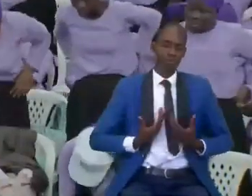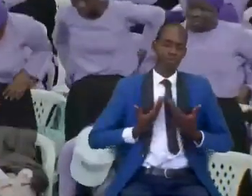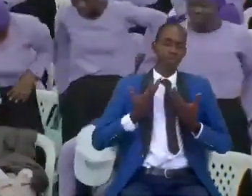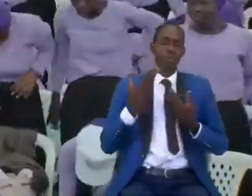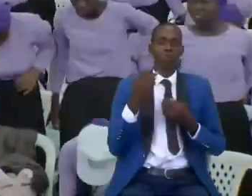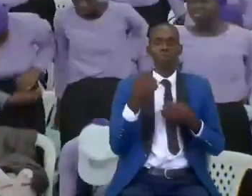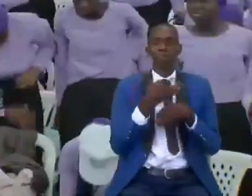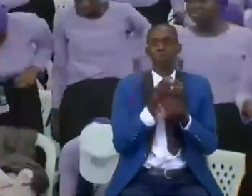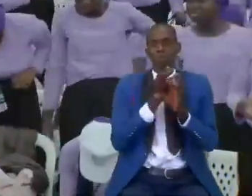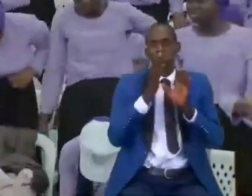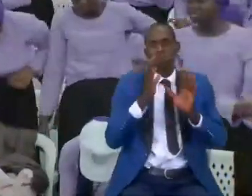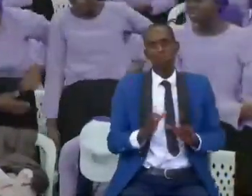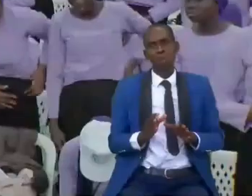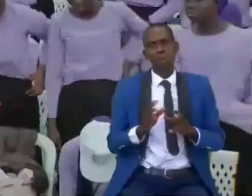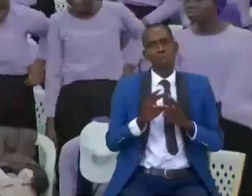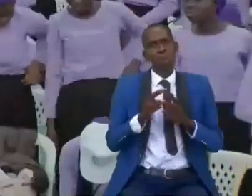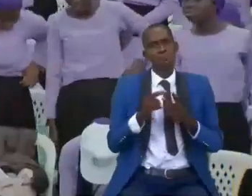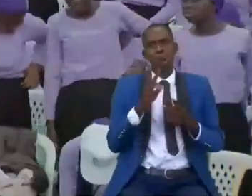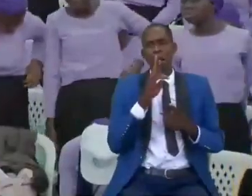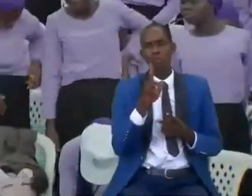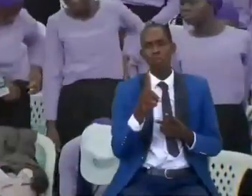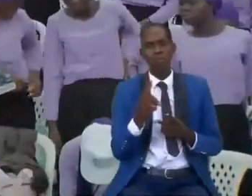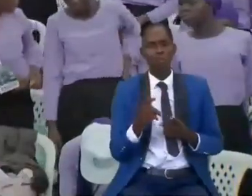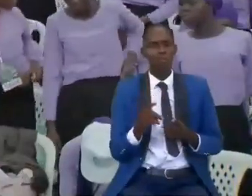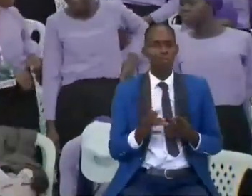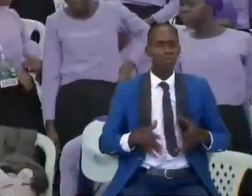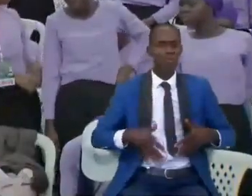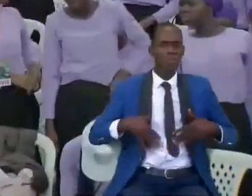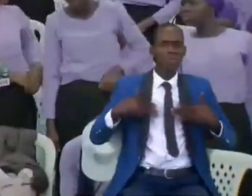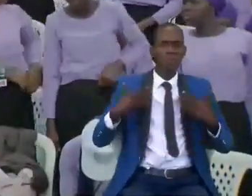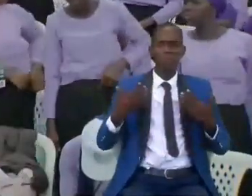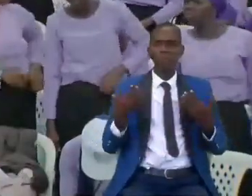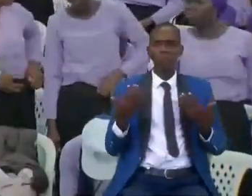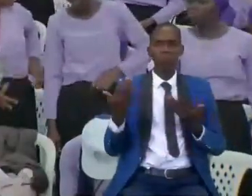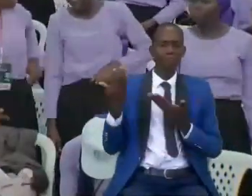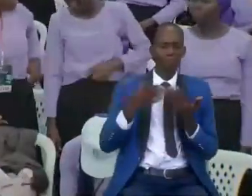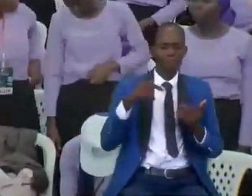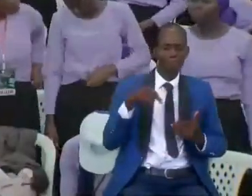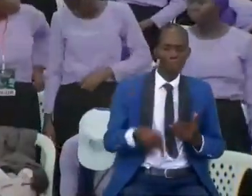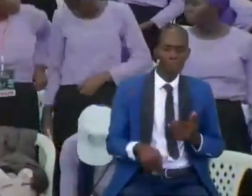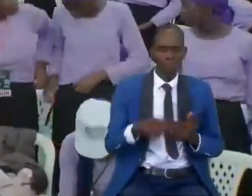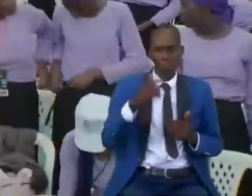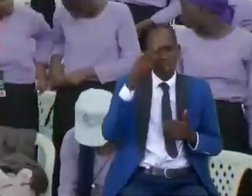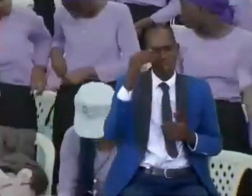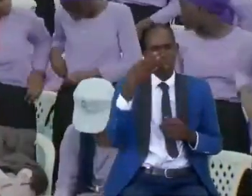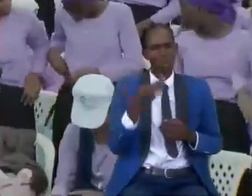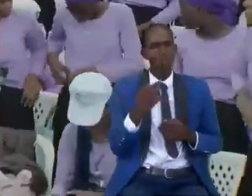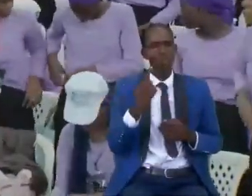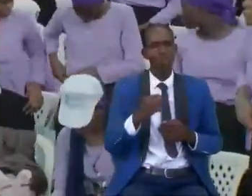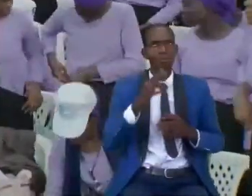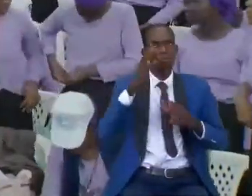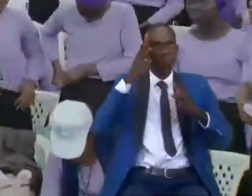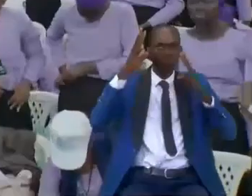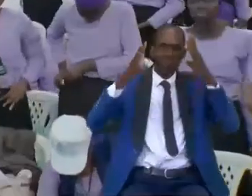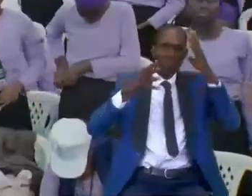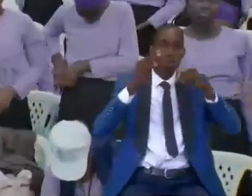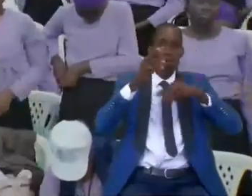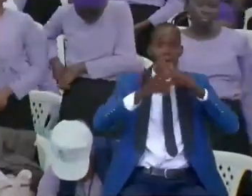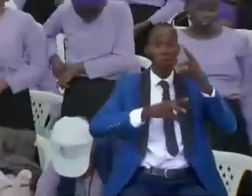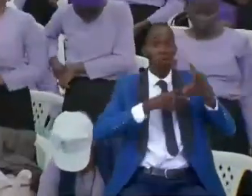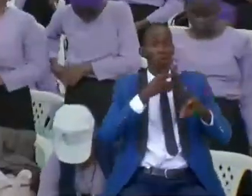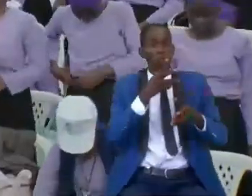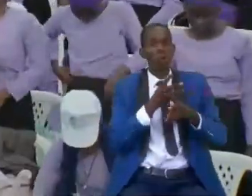can come and receive from him all those corruptions. Confess them, throw them